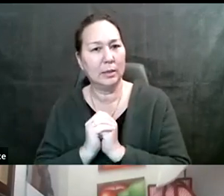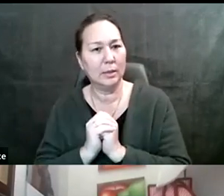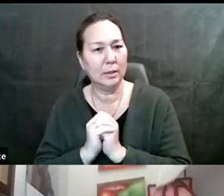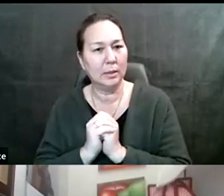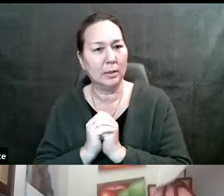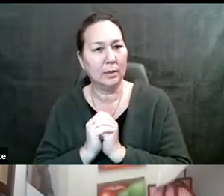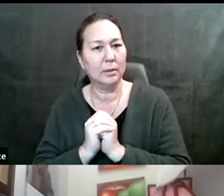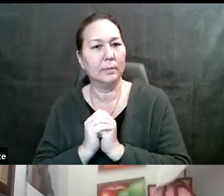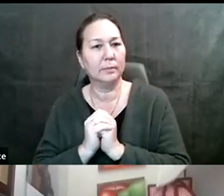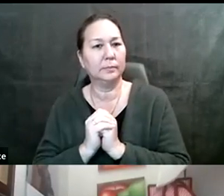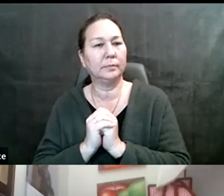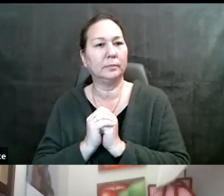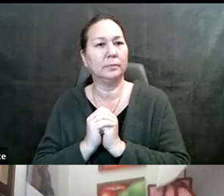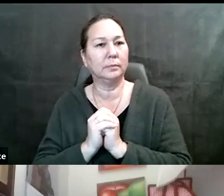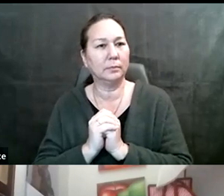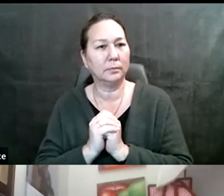exactly Japanese